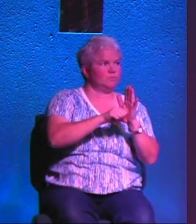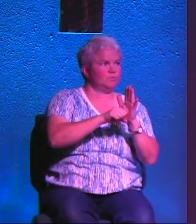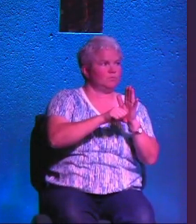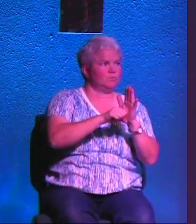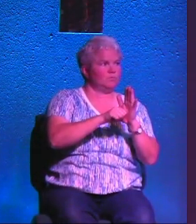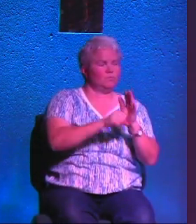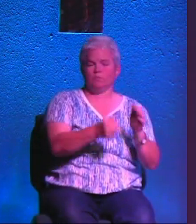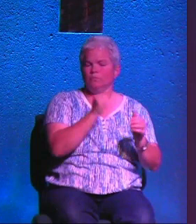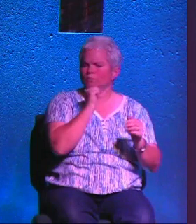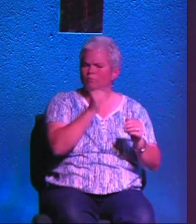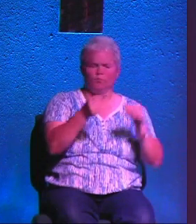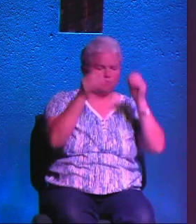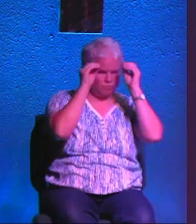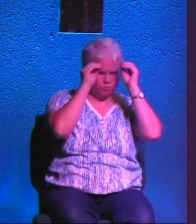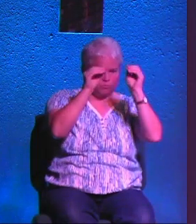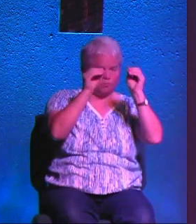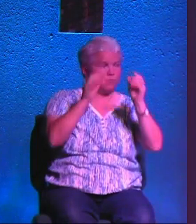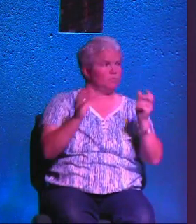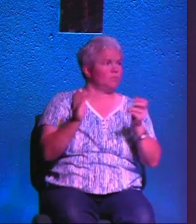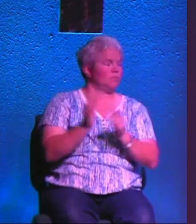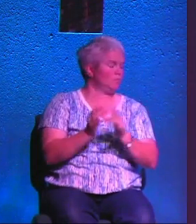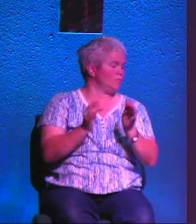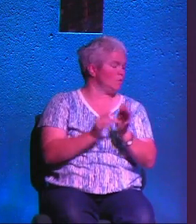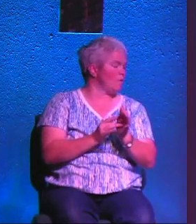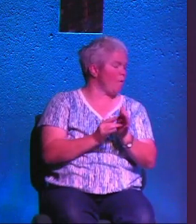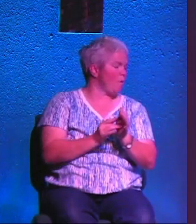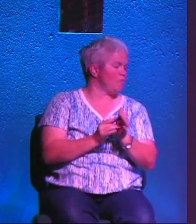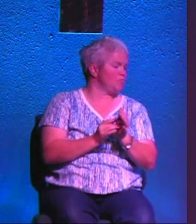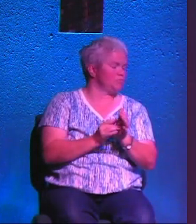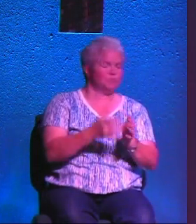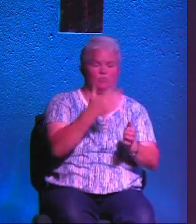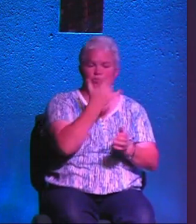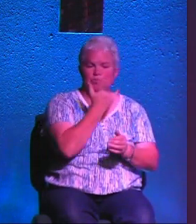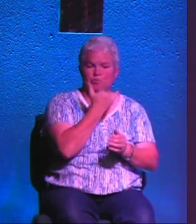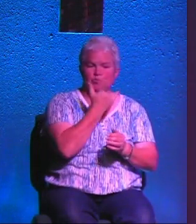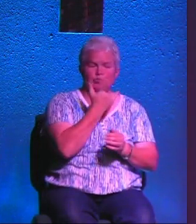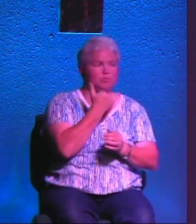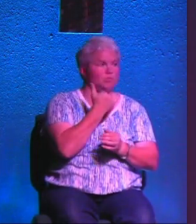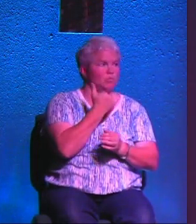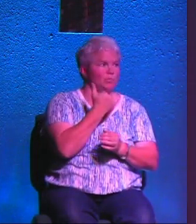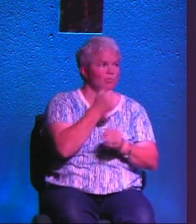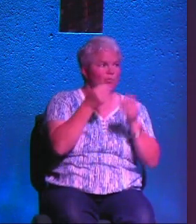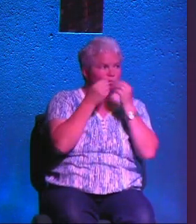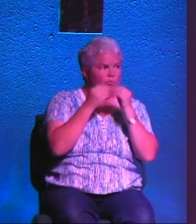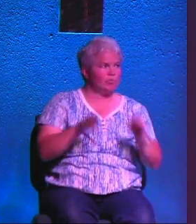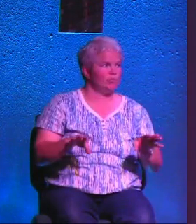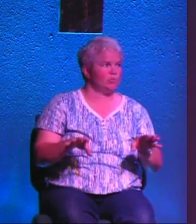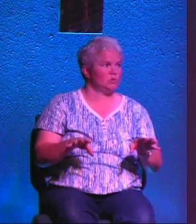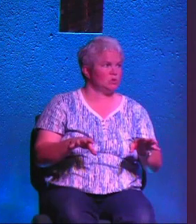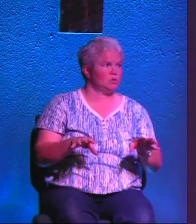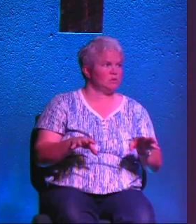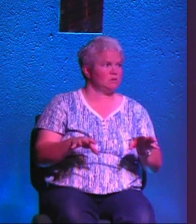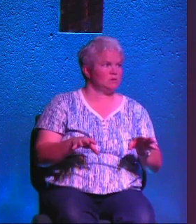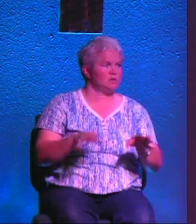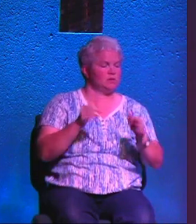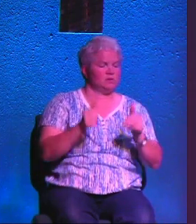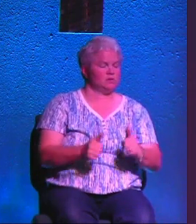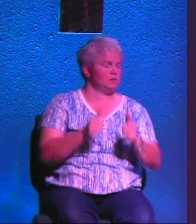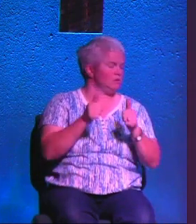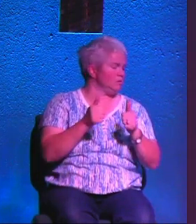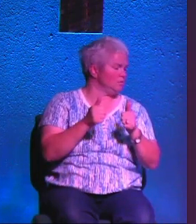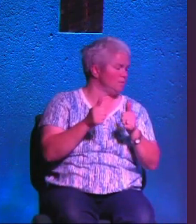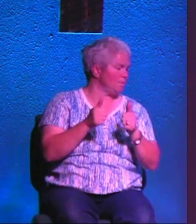That's not the teachings of Jesus, right? I'm not saying there's anything wrong with God blessing us and us living a